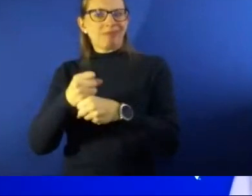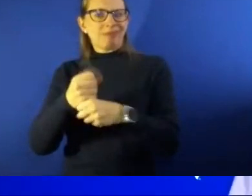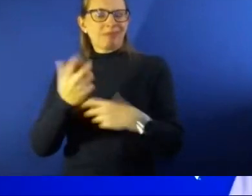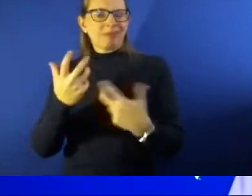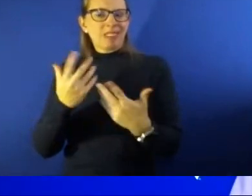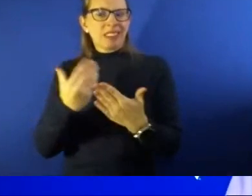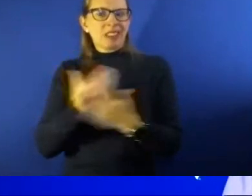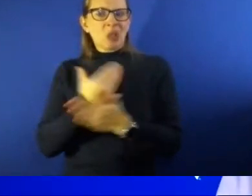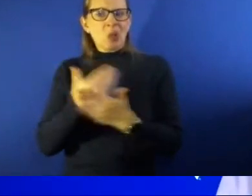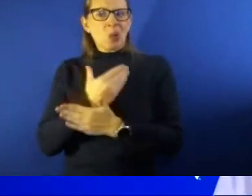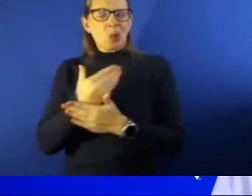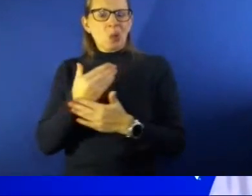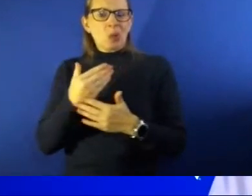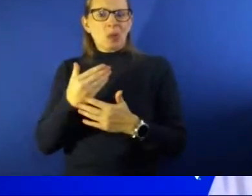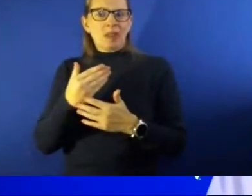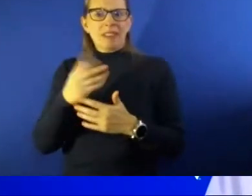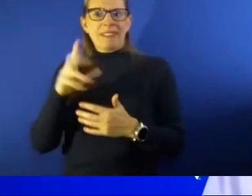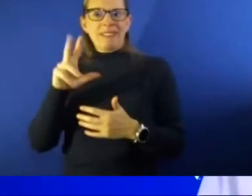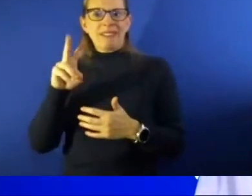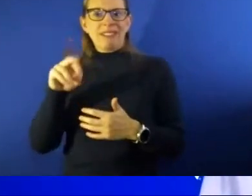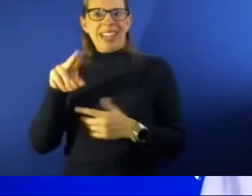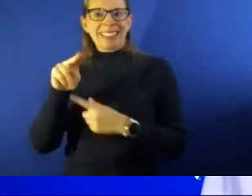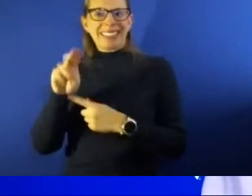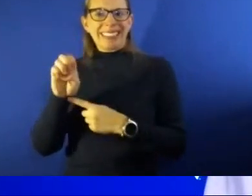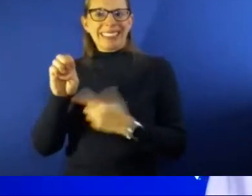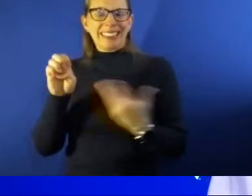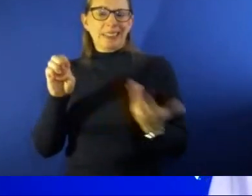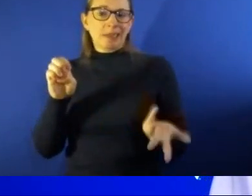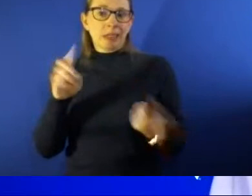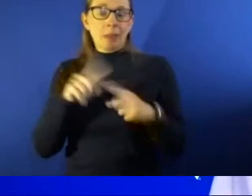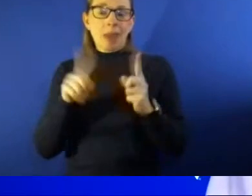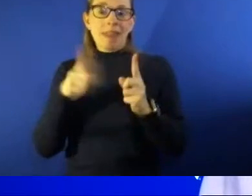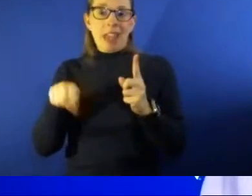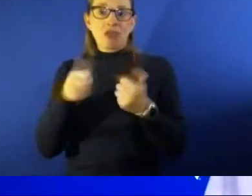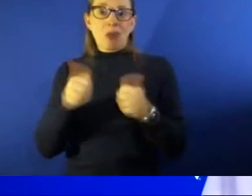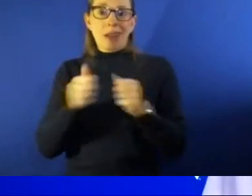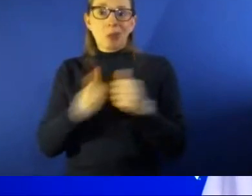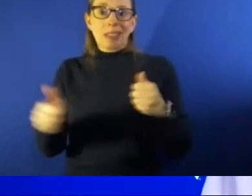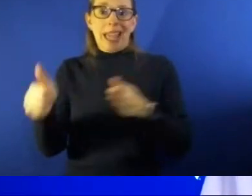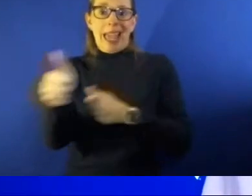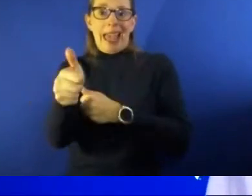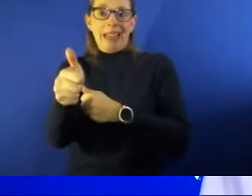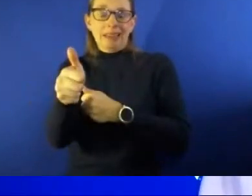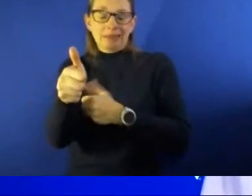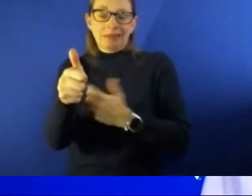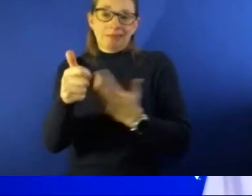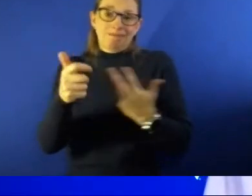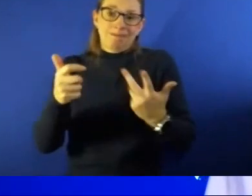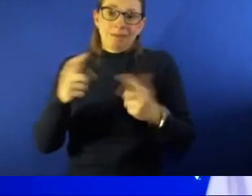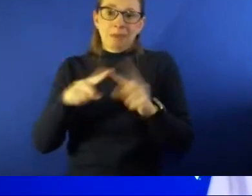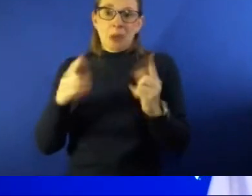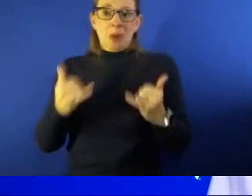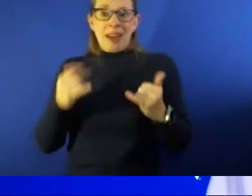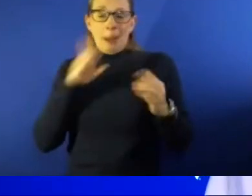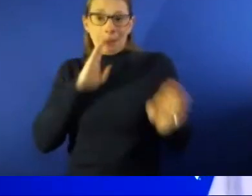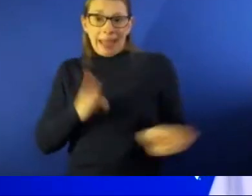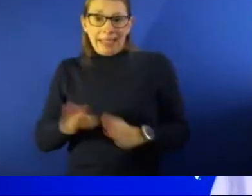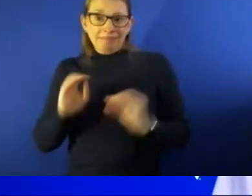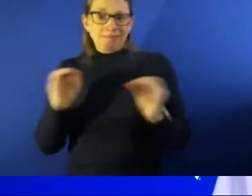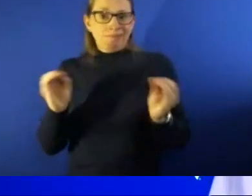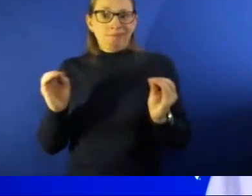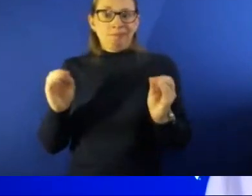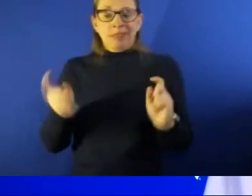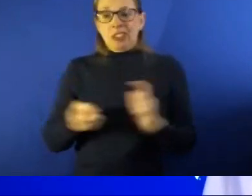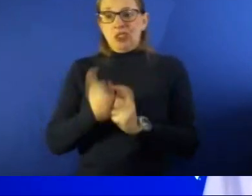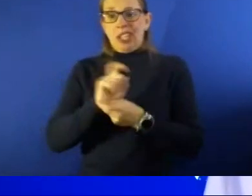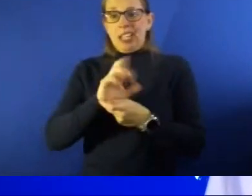in staying ahead of the virus as much as possible. But right now, I don't believe there's any plans to change or